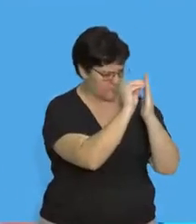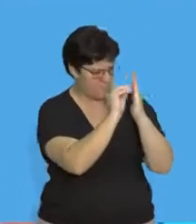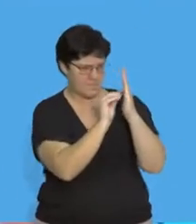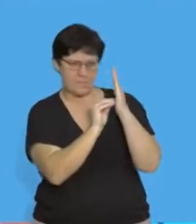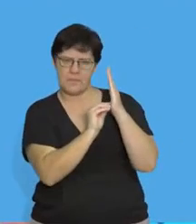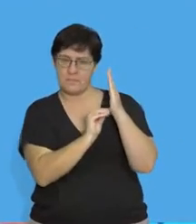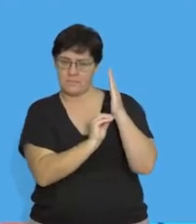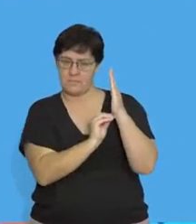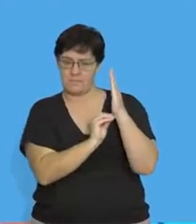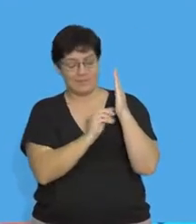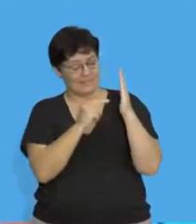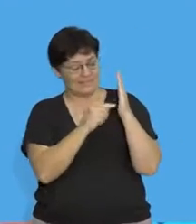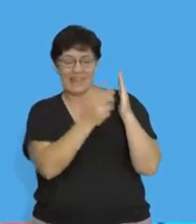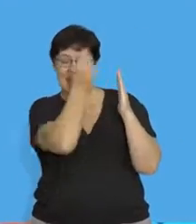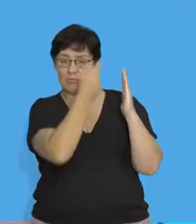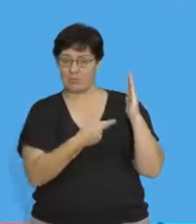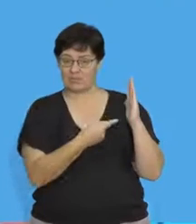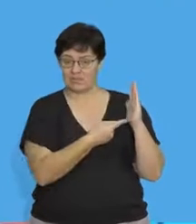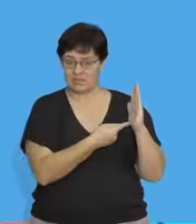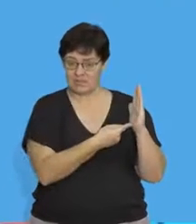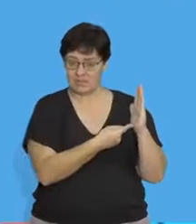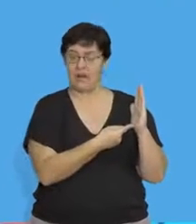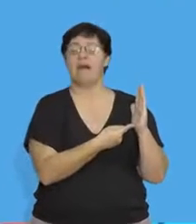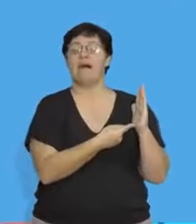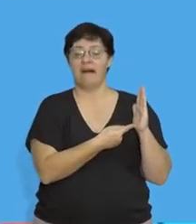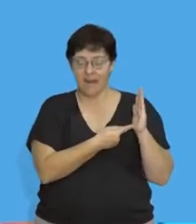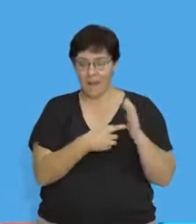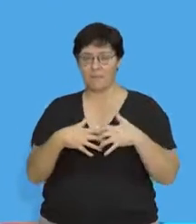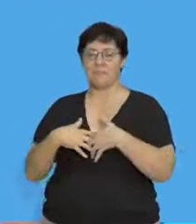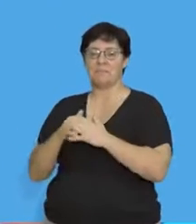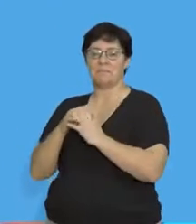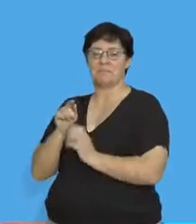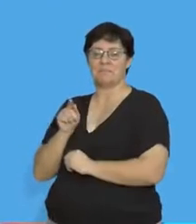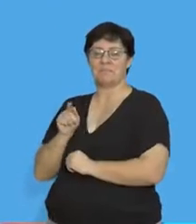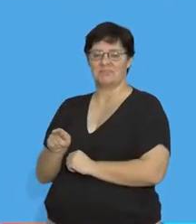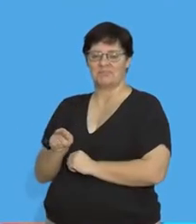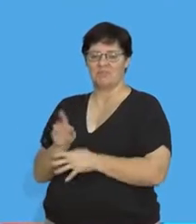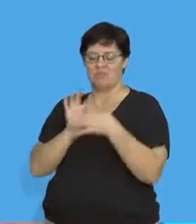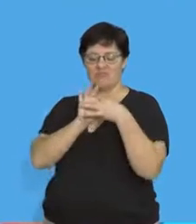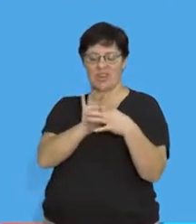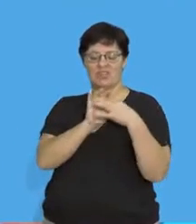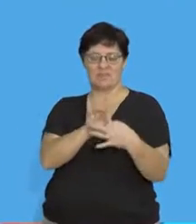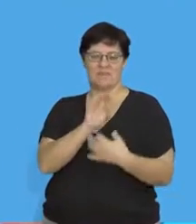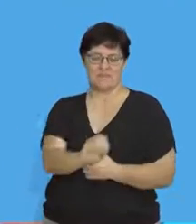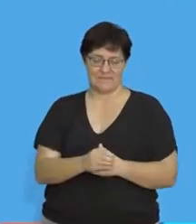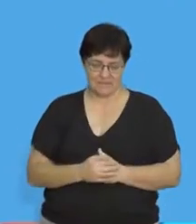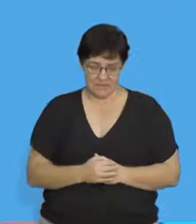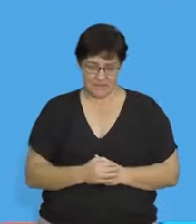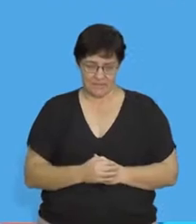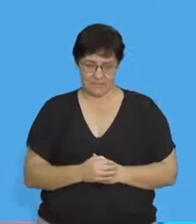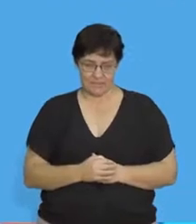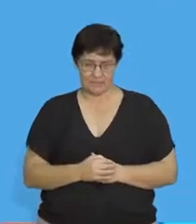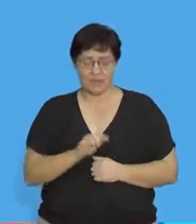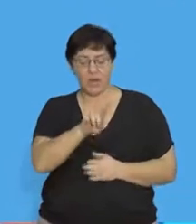then based on that data, they are able to come up with a relationship. And the relationship